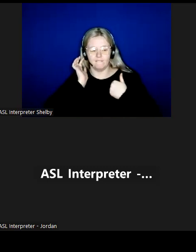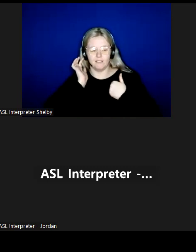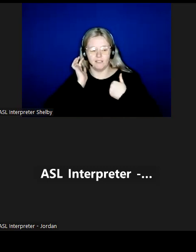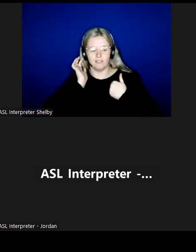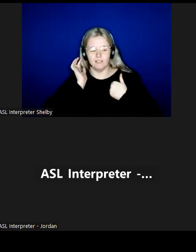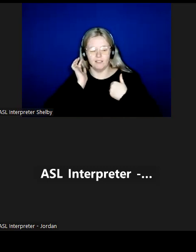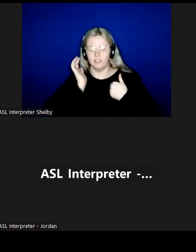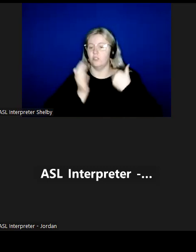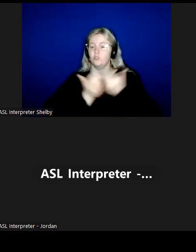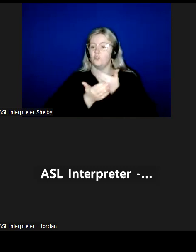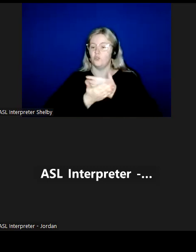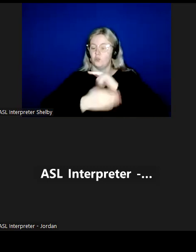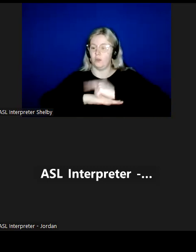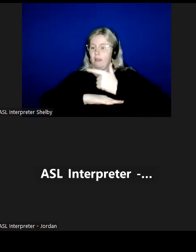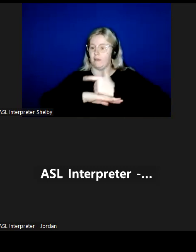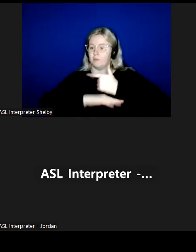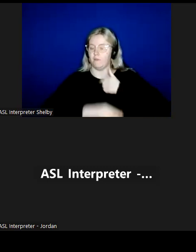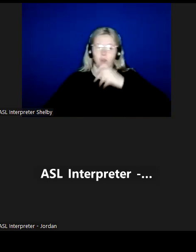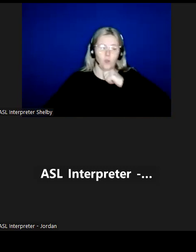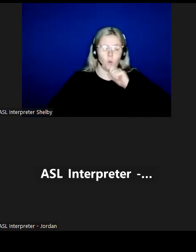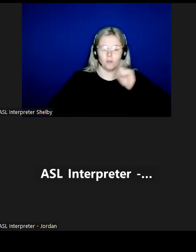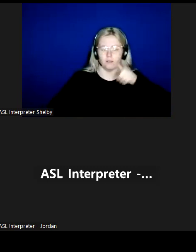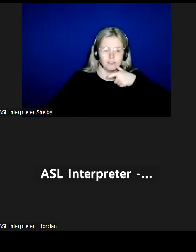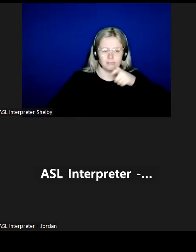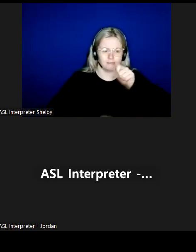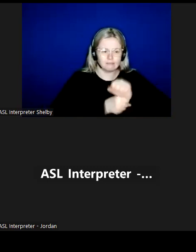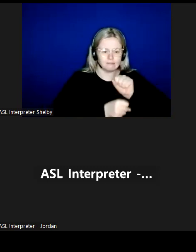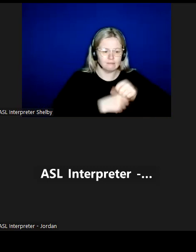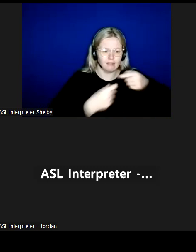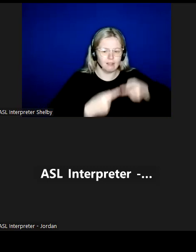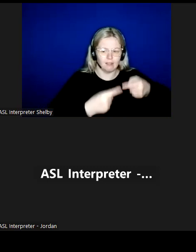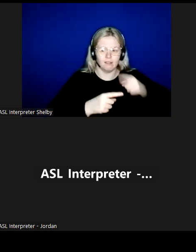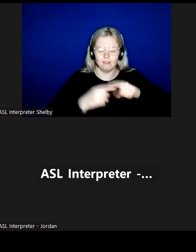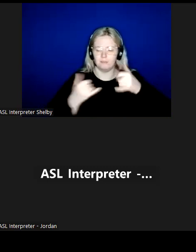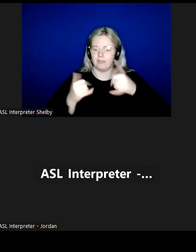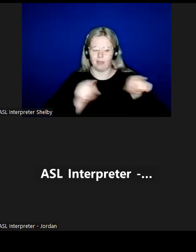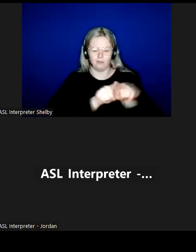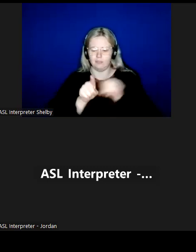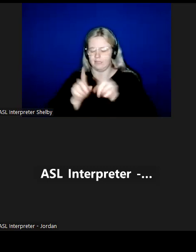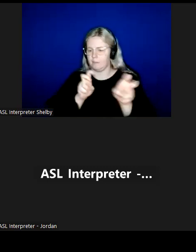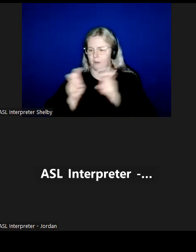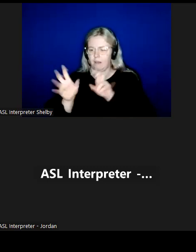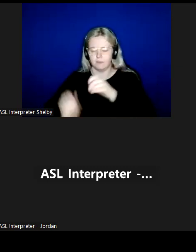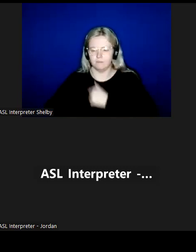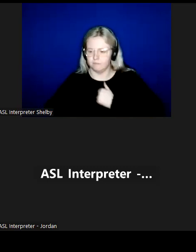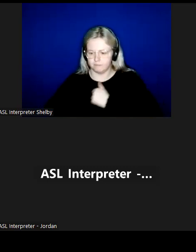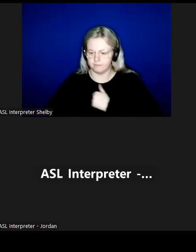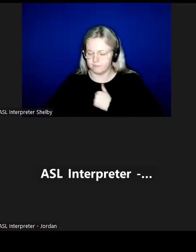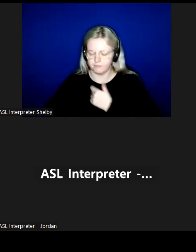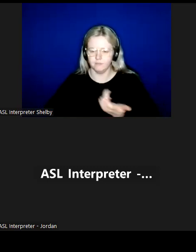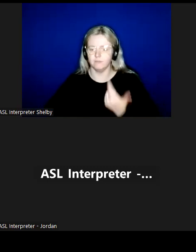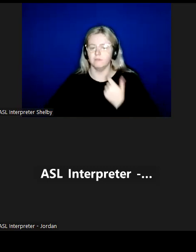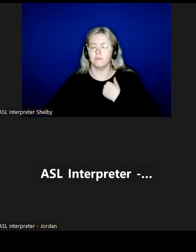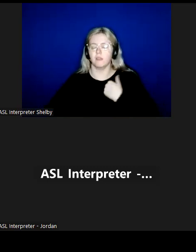microphone never seemed to work right, and I still have the same issue, so I can't answer why. Sorry, what I was speaking to is the fact